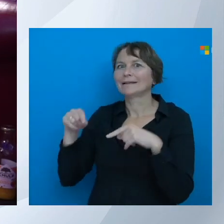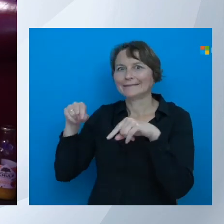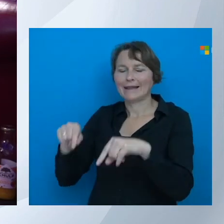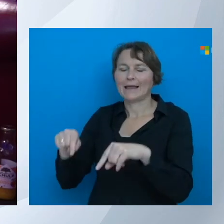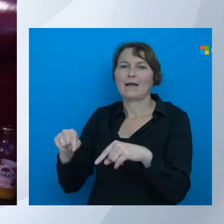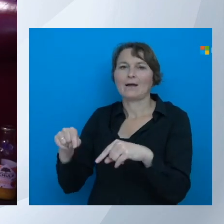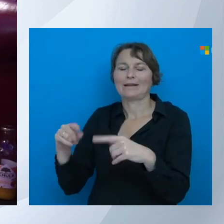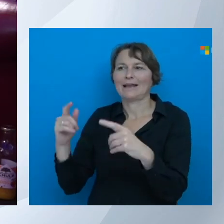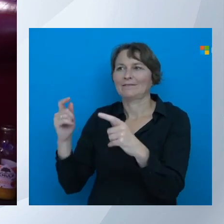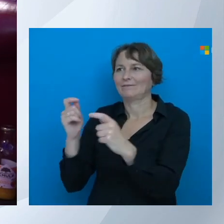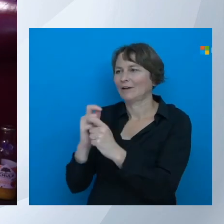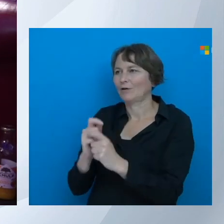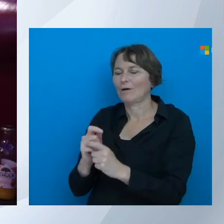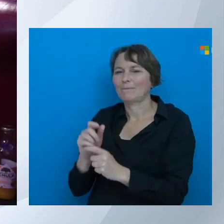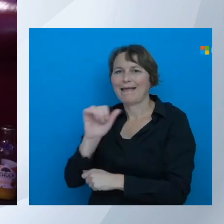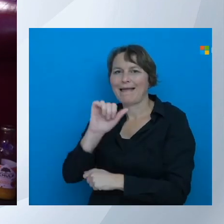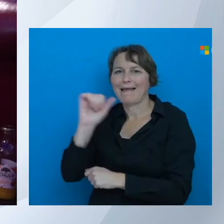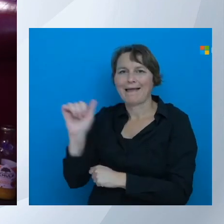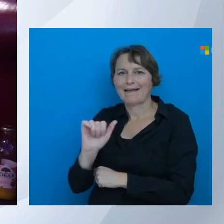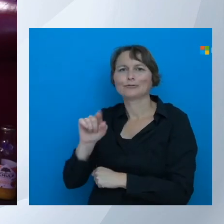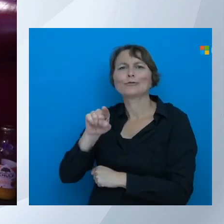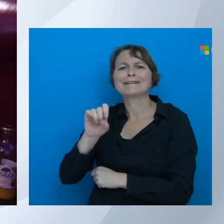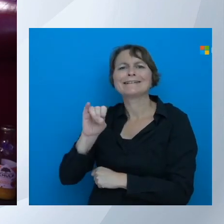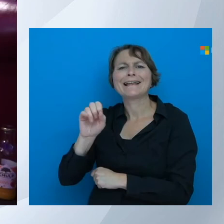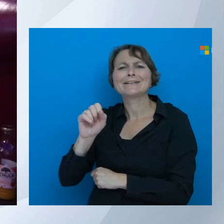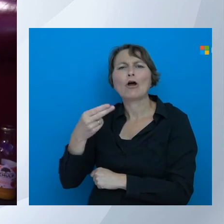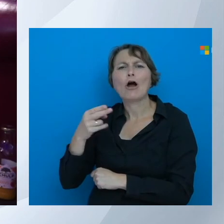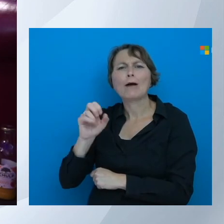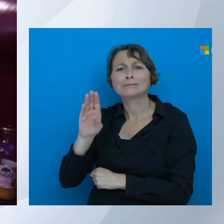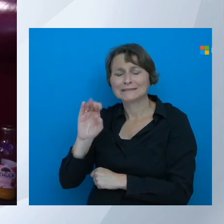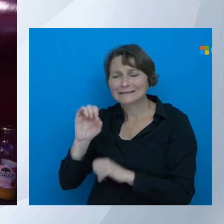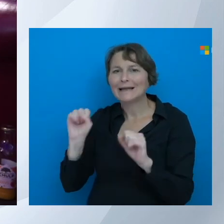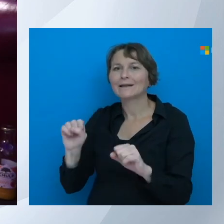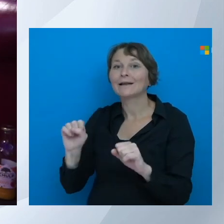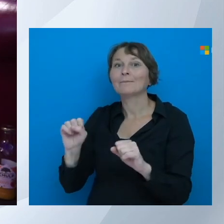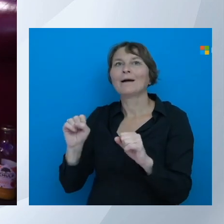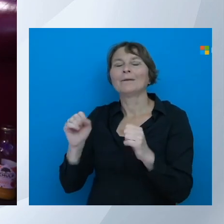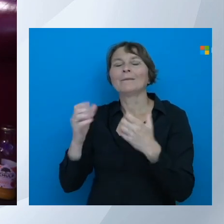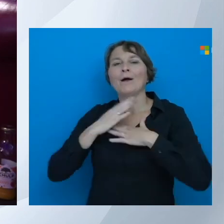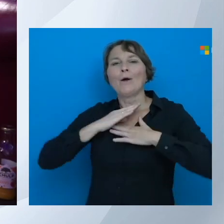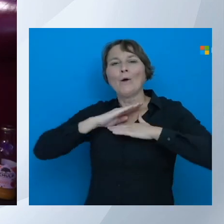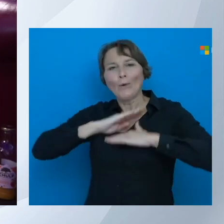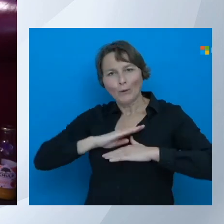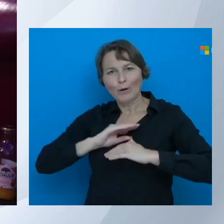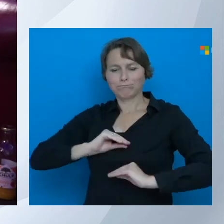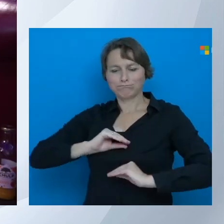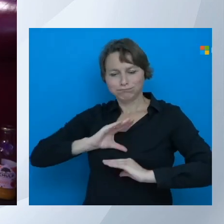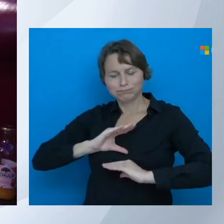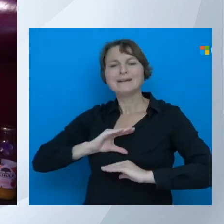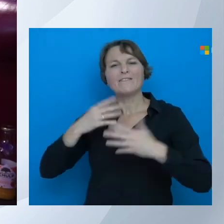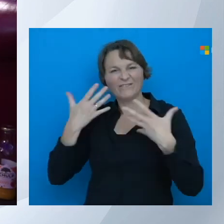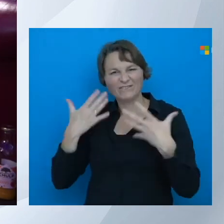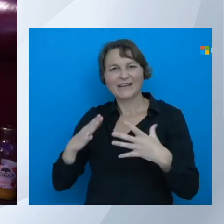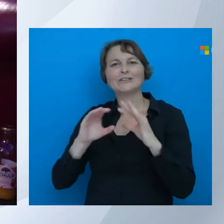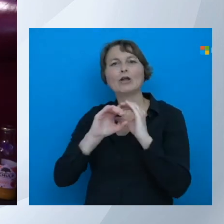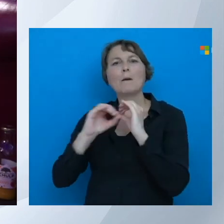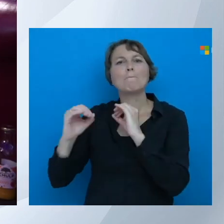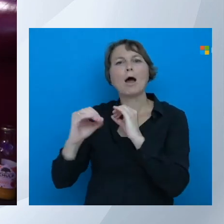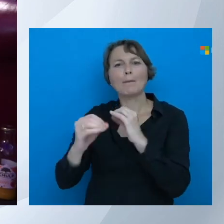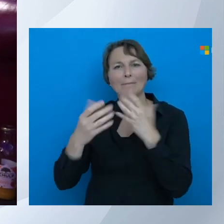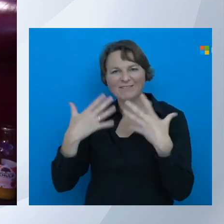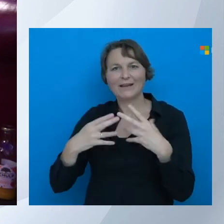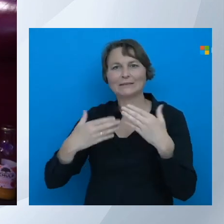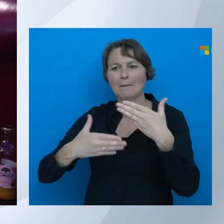I can now confidently say that I built a release pipeline. Still have no clue if I did it correctly or